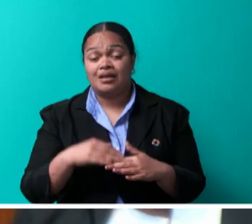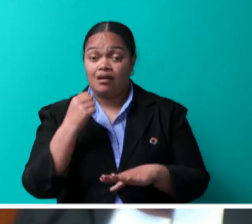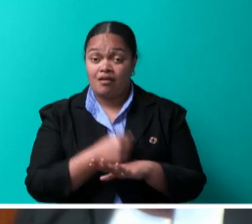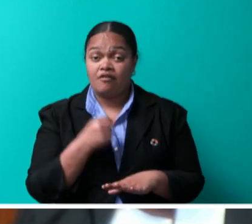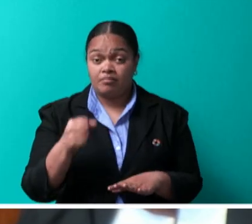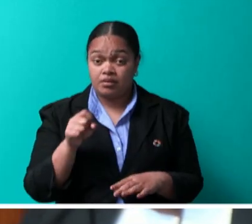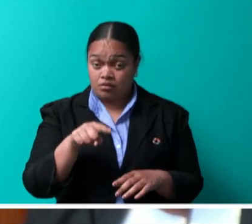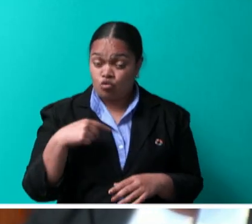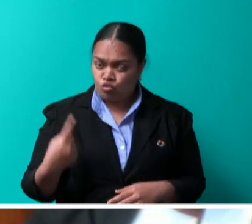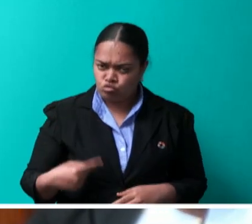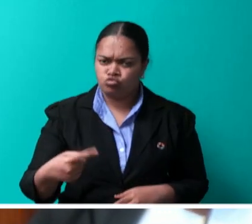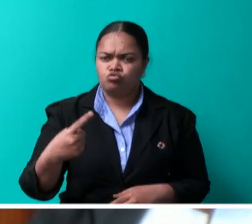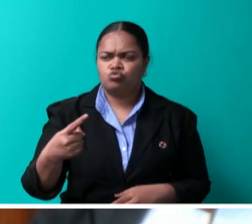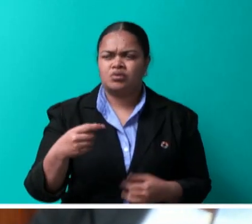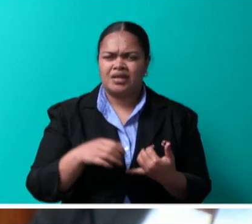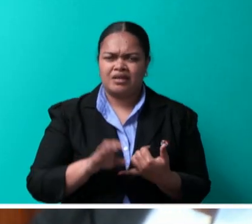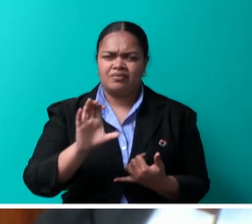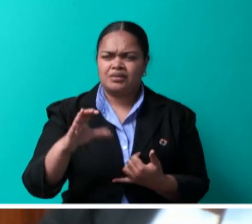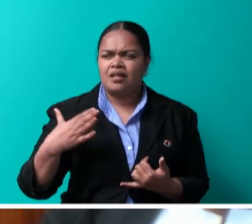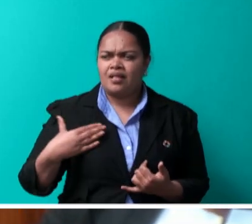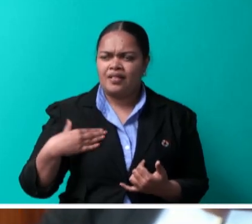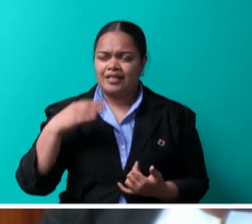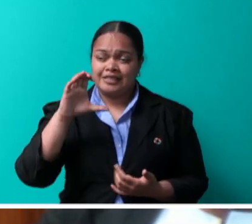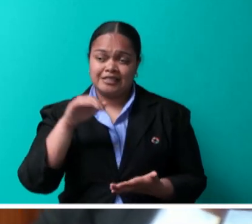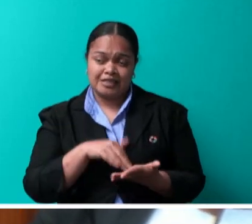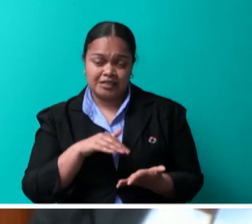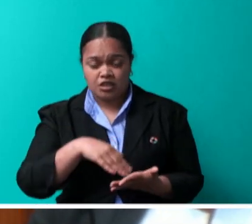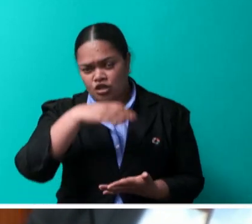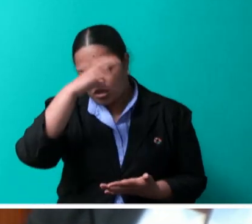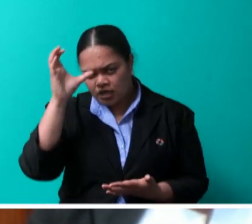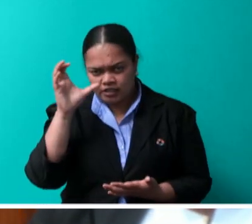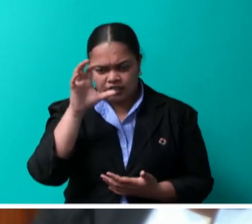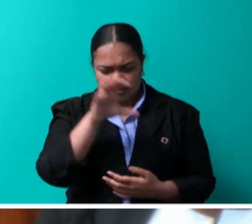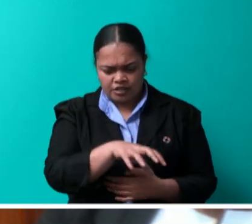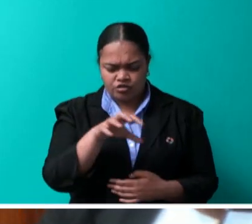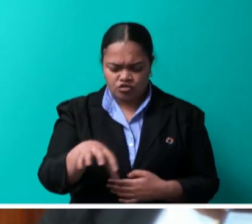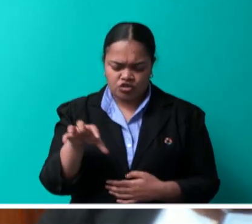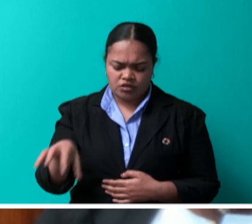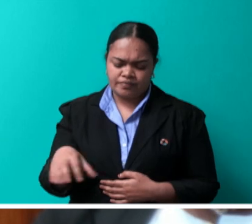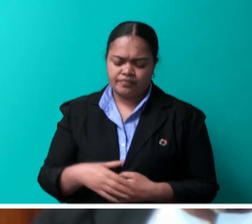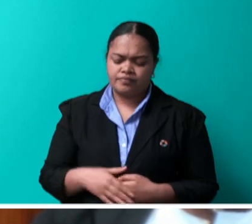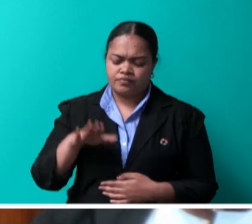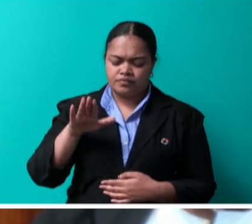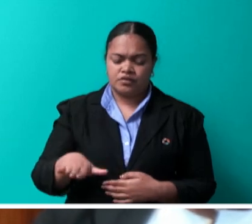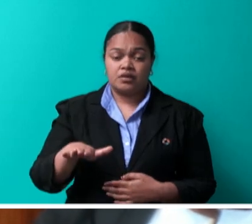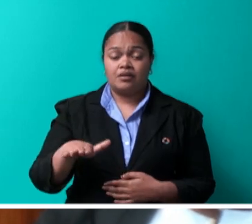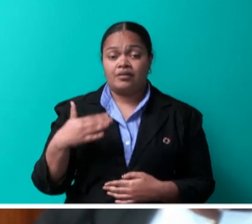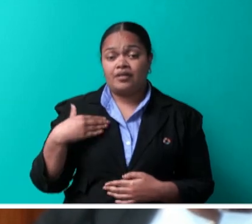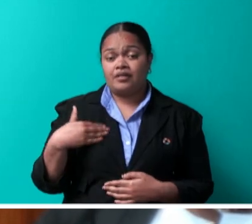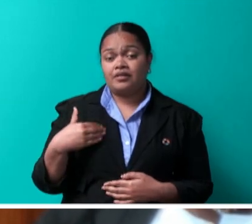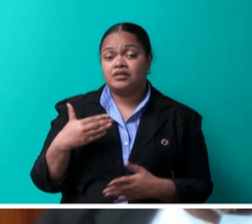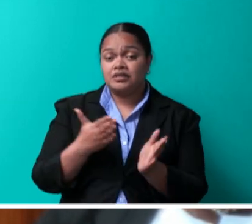therefore continues investment in health centers, nursing stations, maternal and child health services, school